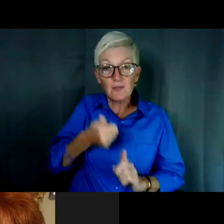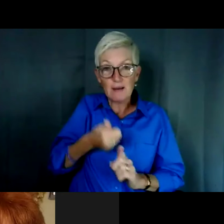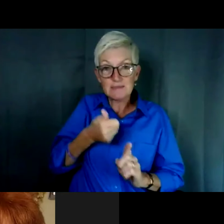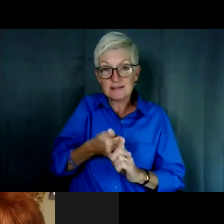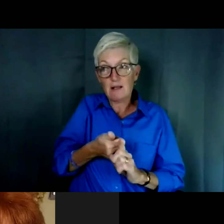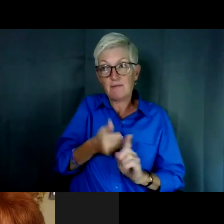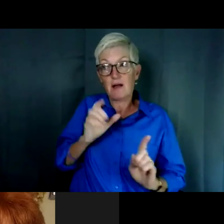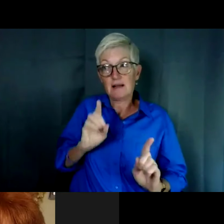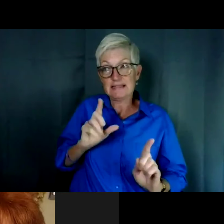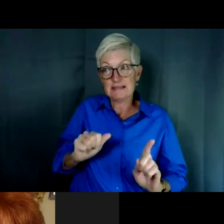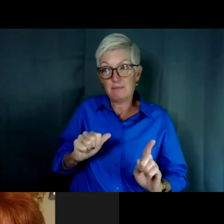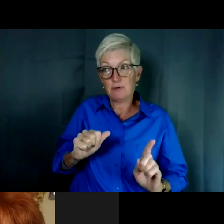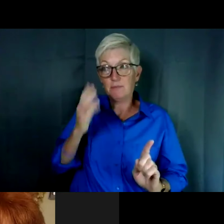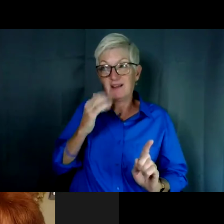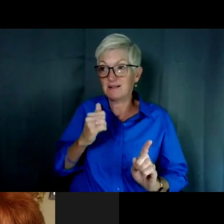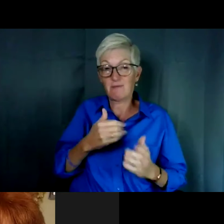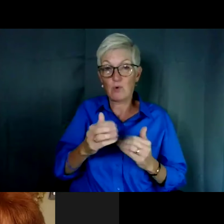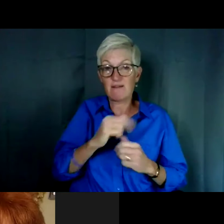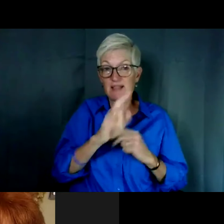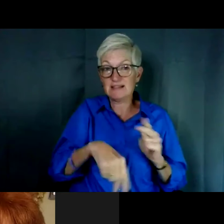it is. You know, they might have